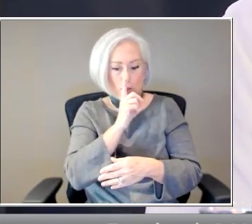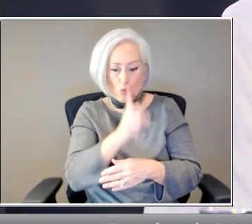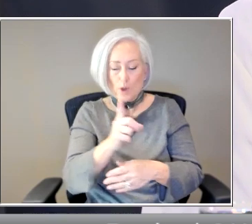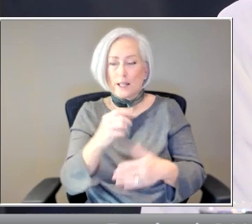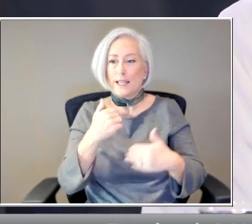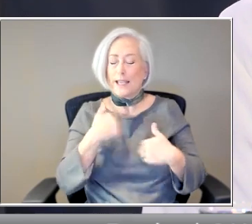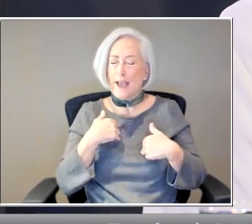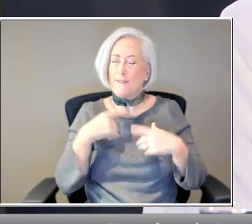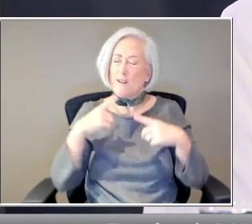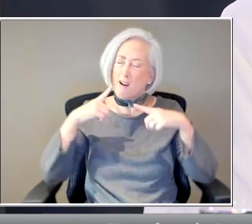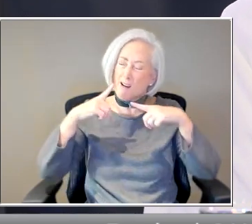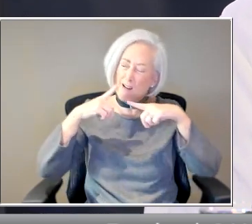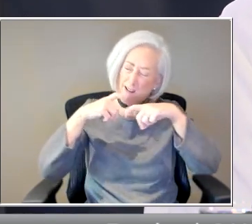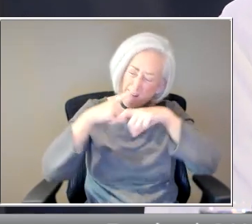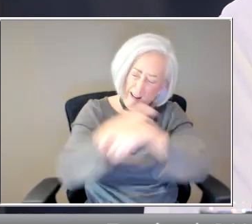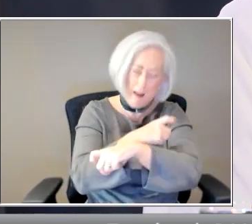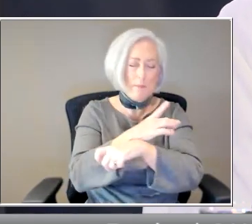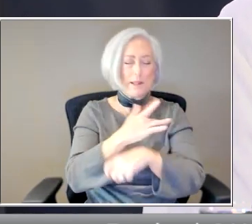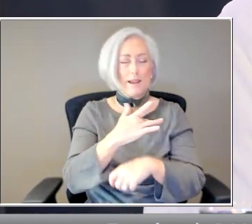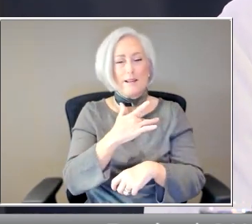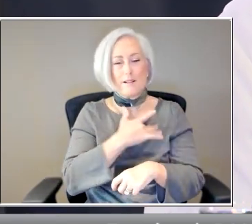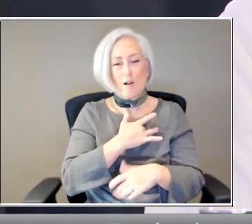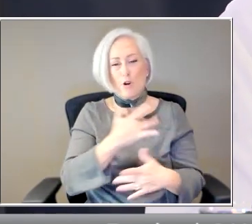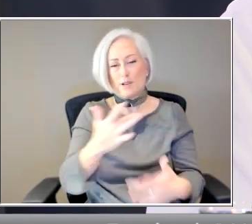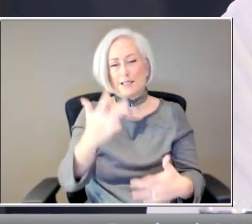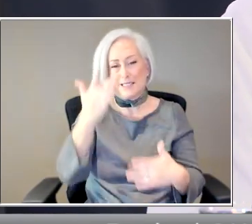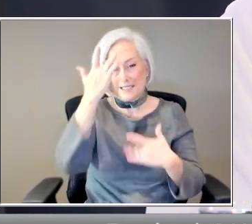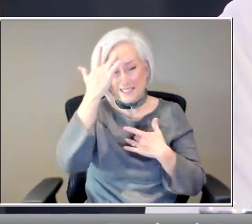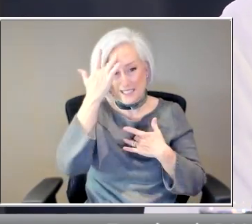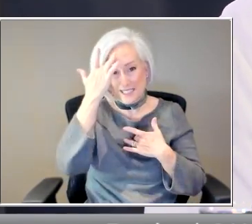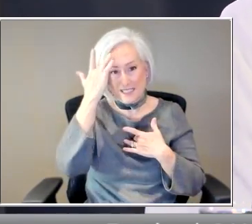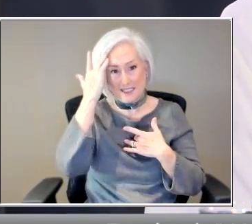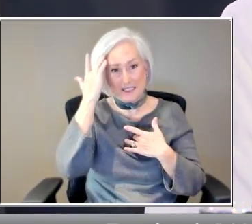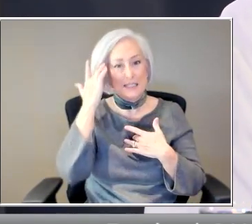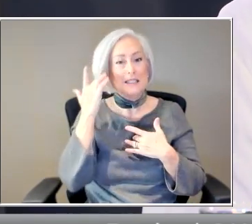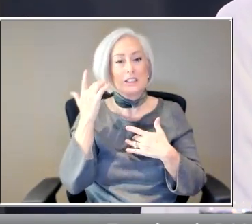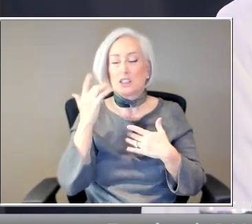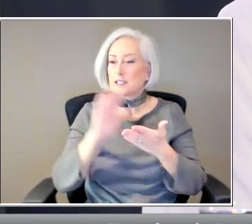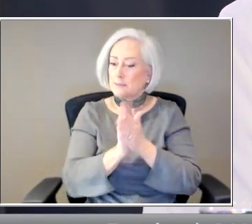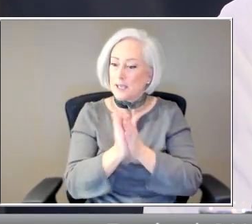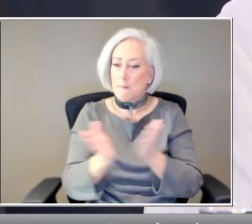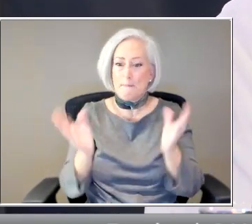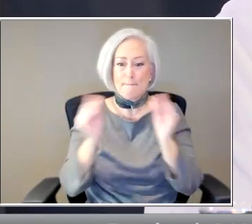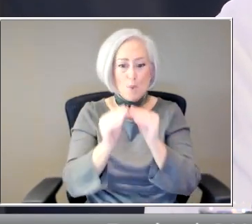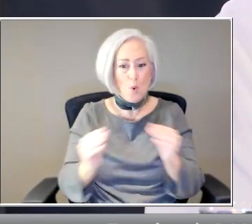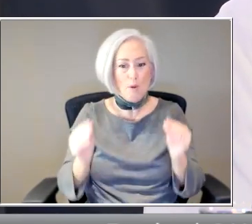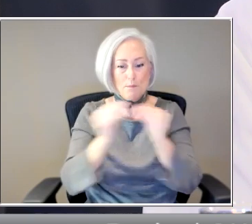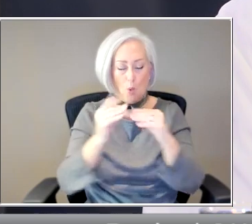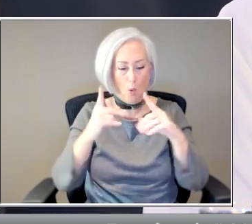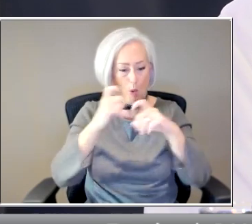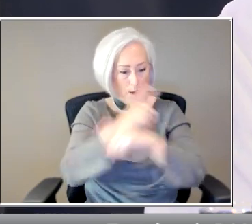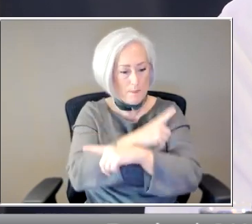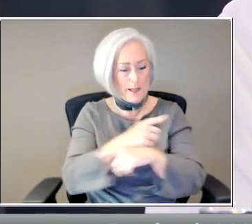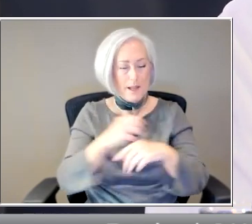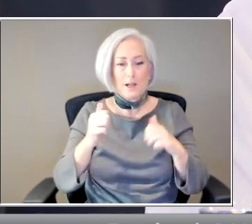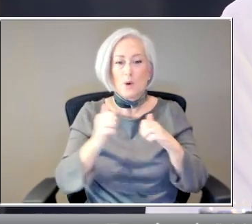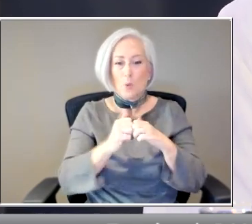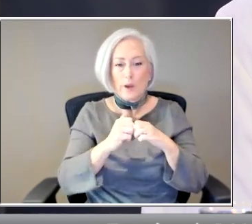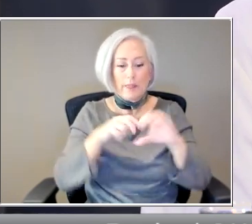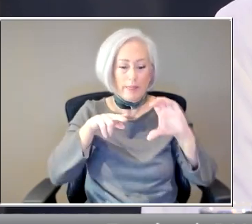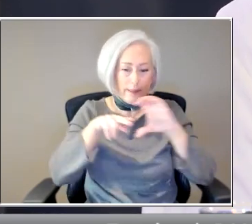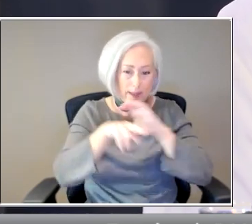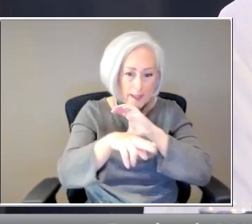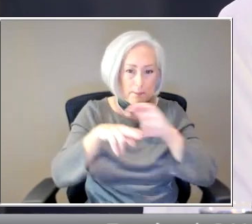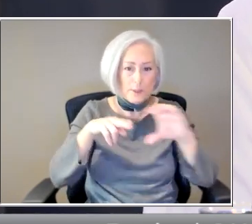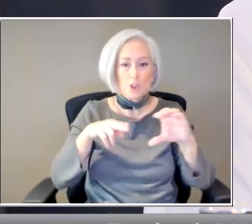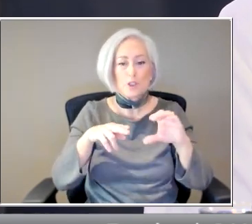care of these patients has just gotten exponentially more complicated. Like with all the imaging, all the cath interventions, all the things